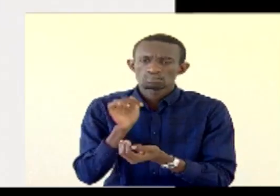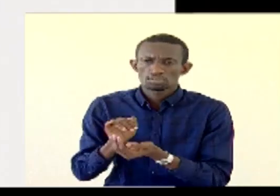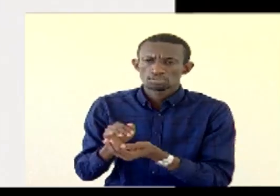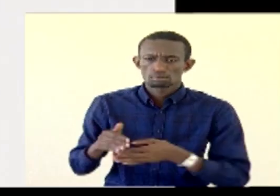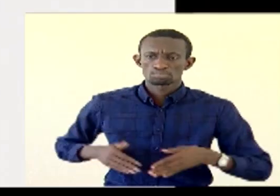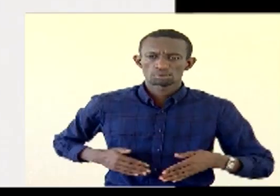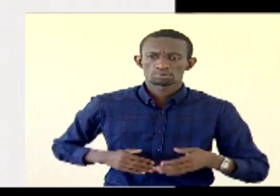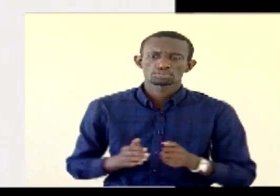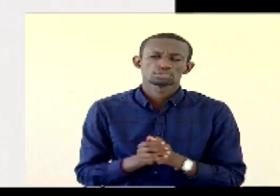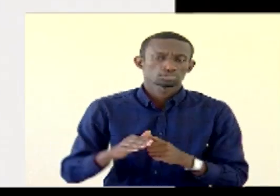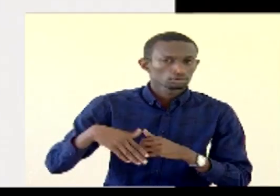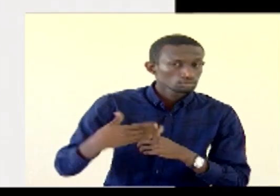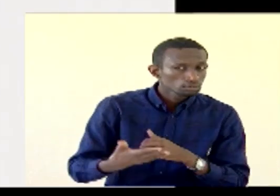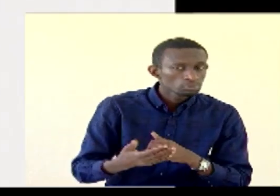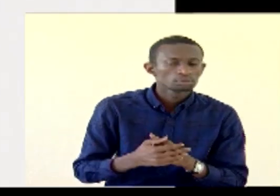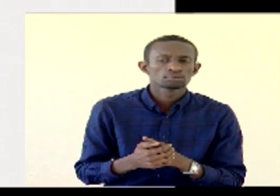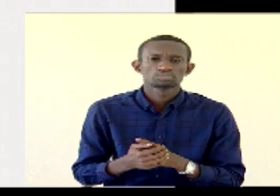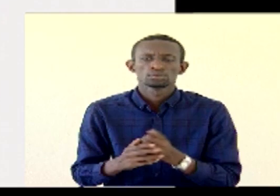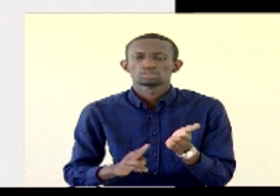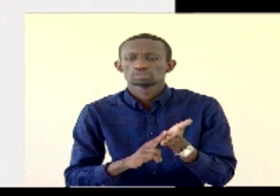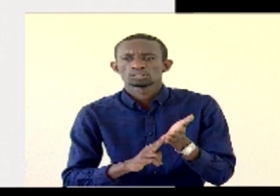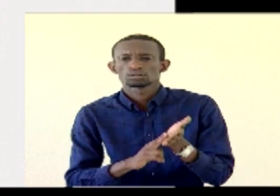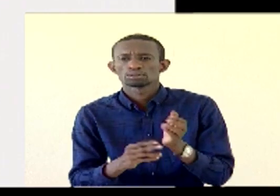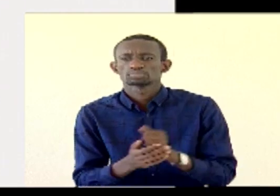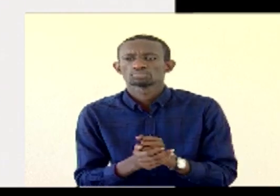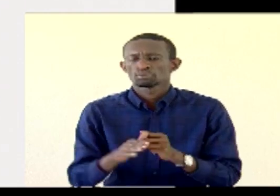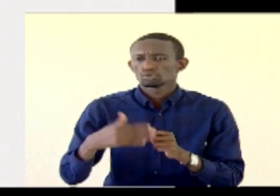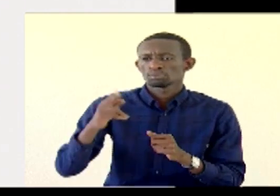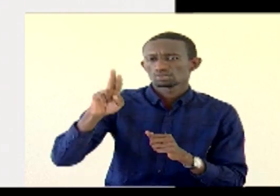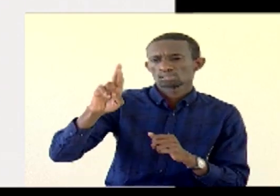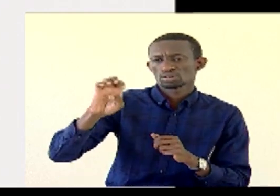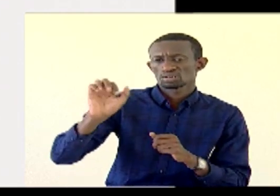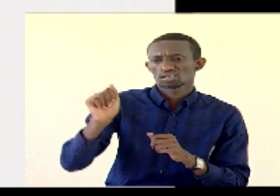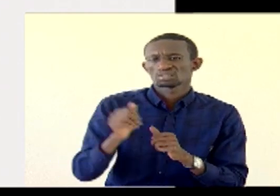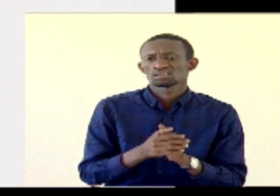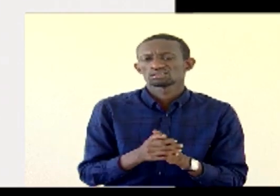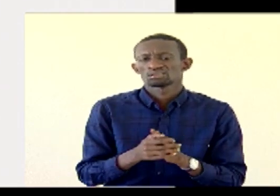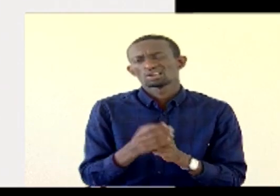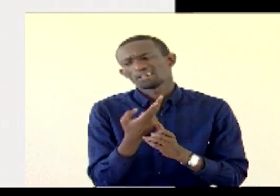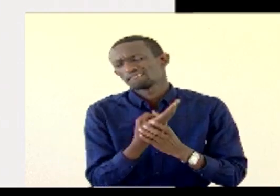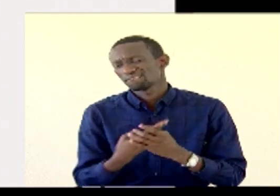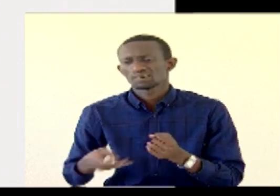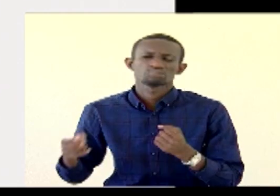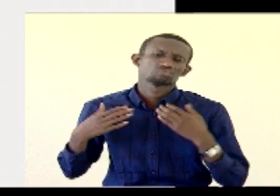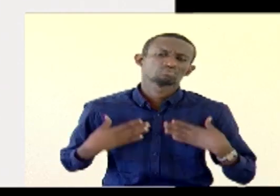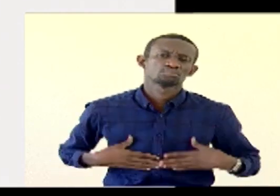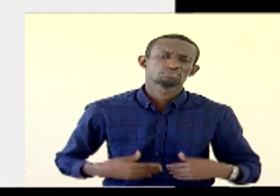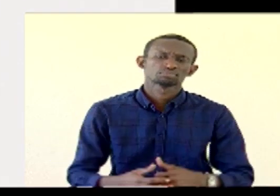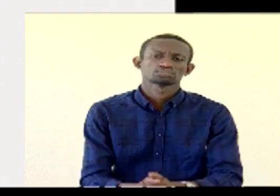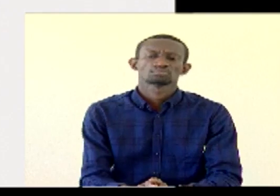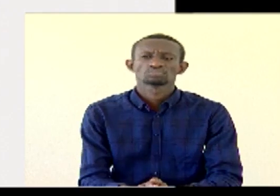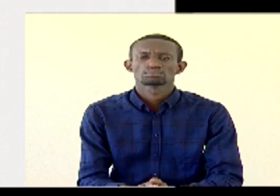it means that urea, it is going to be removed from the body because it is a waste nitrogenous waste product.